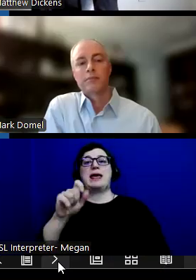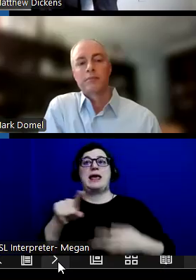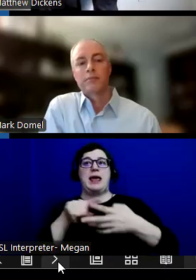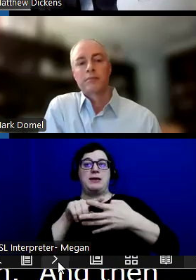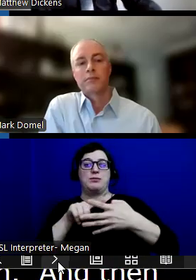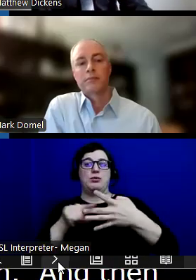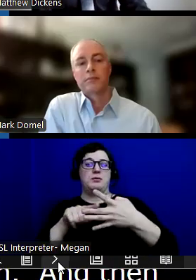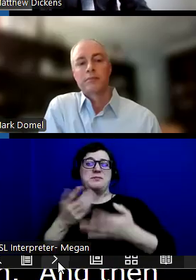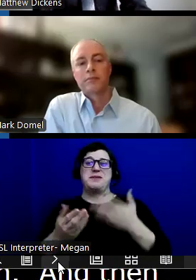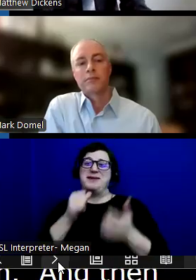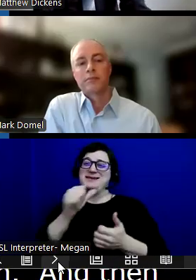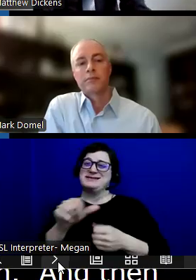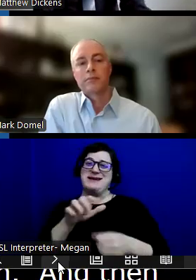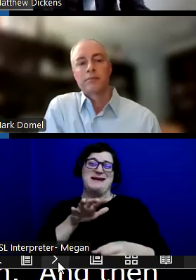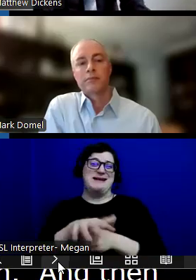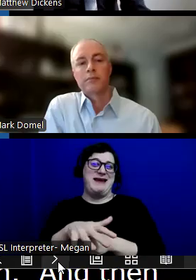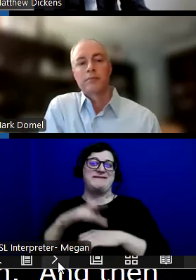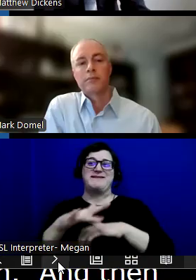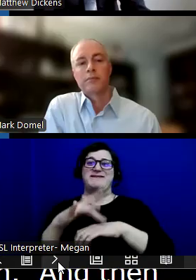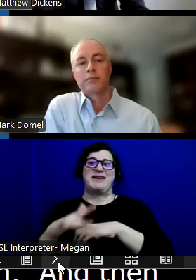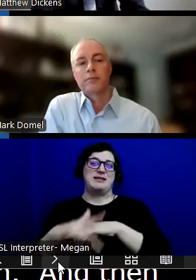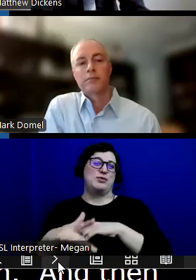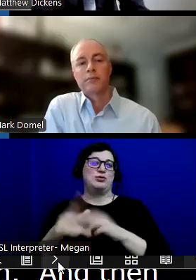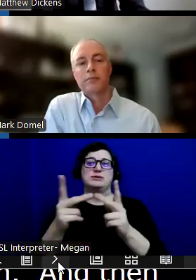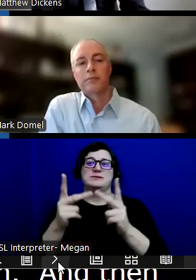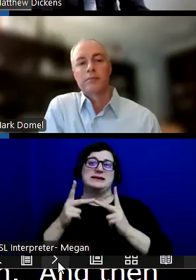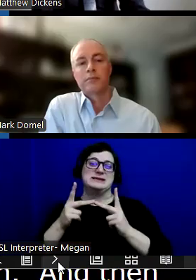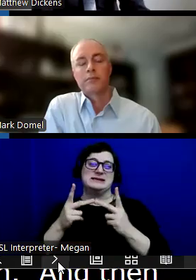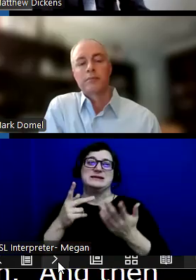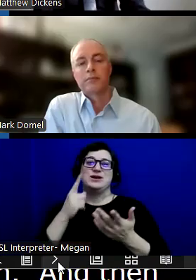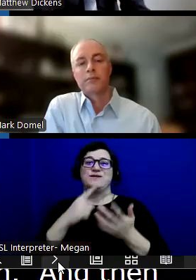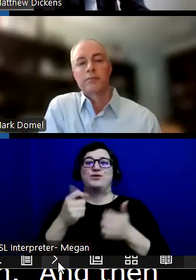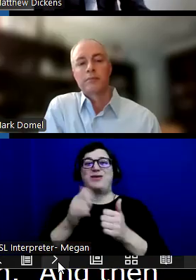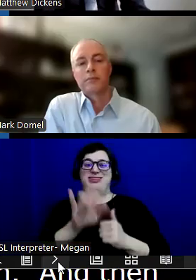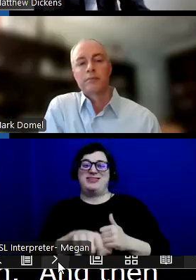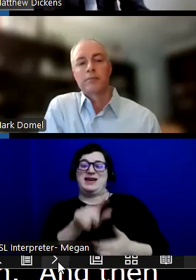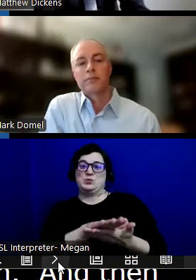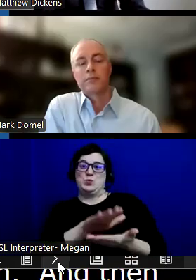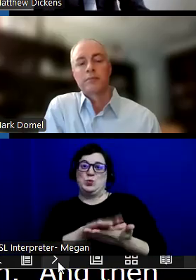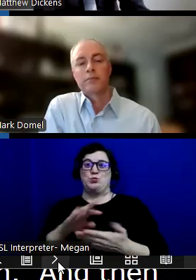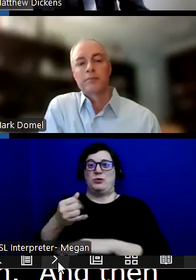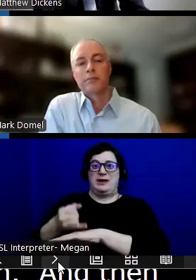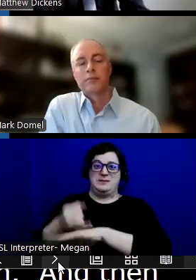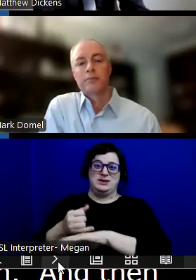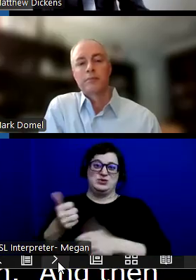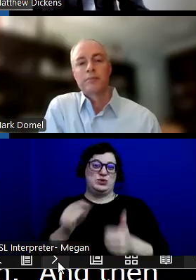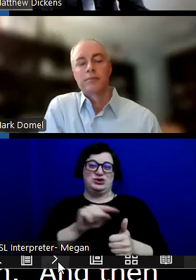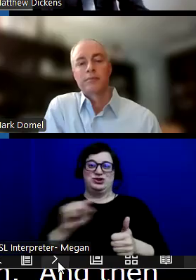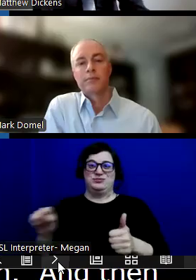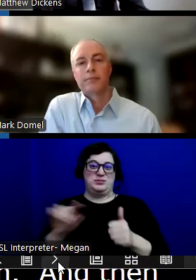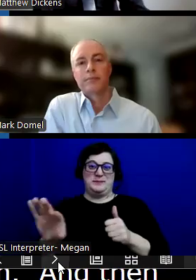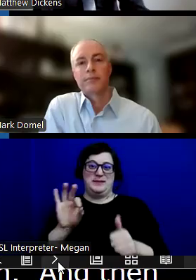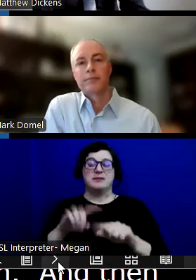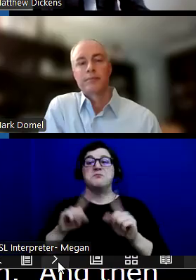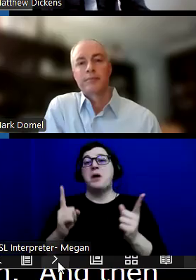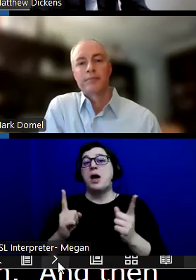enough available spaces in the campus or the school that's your preferred campus. But you do not have to